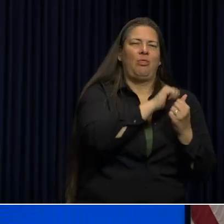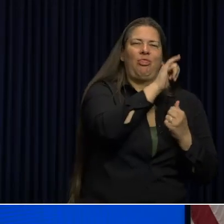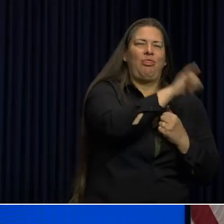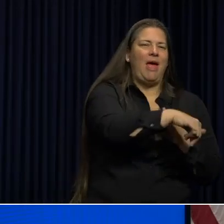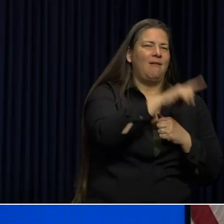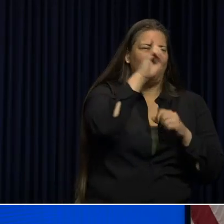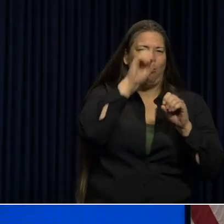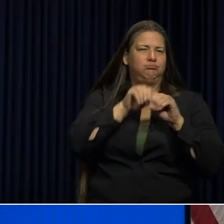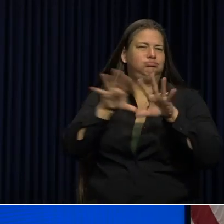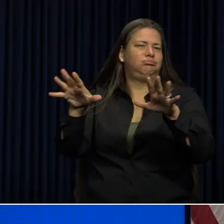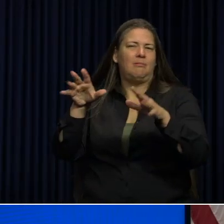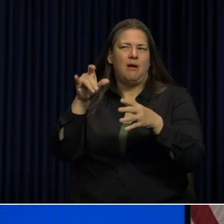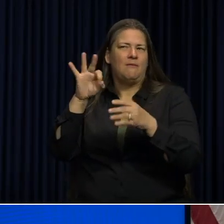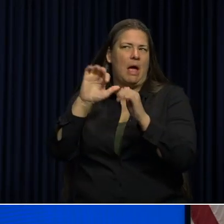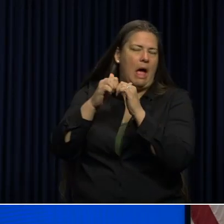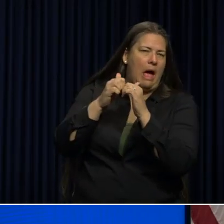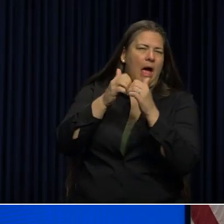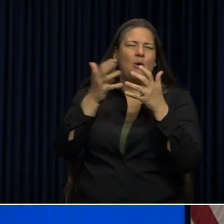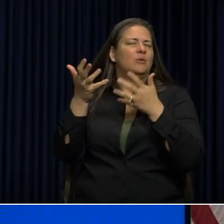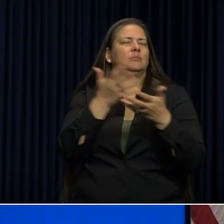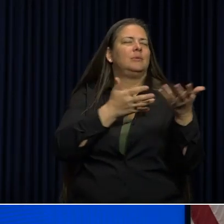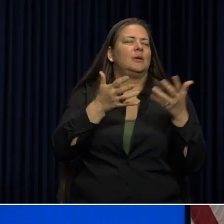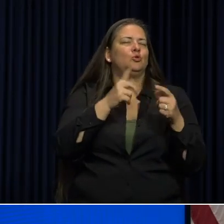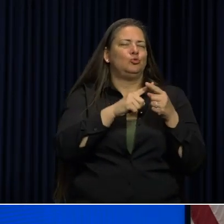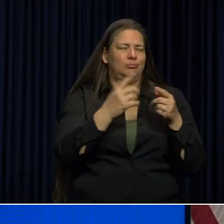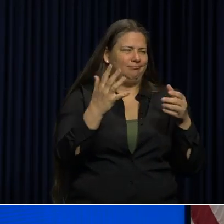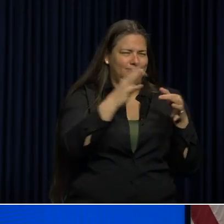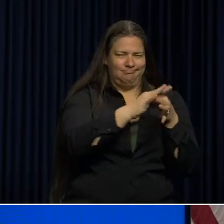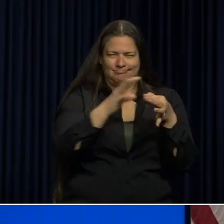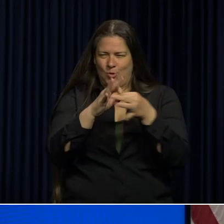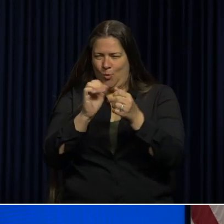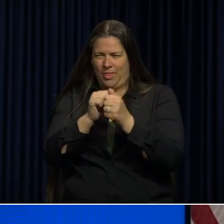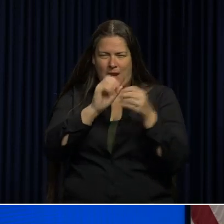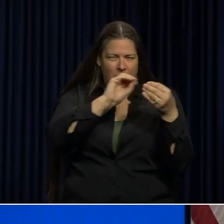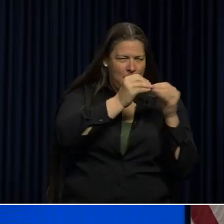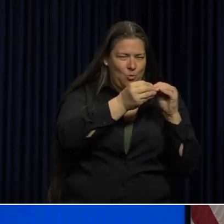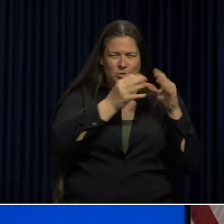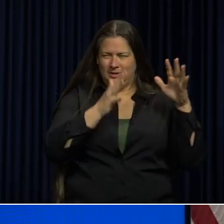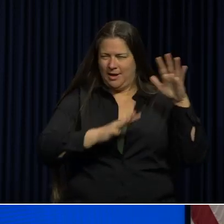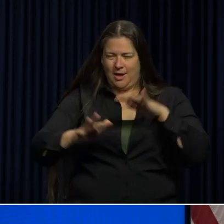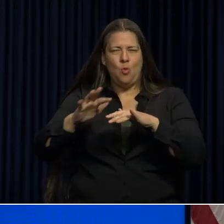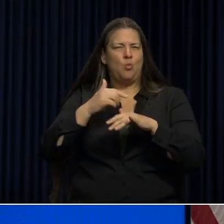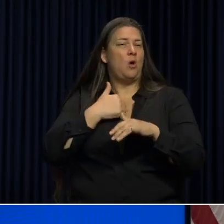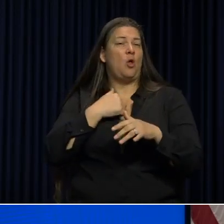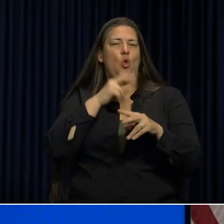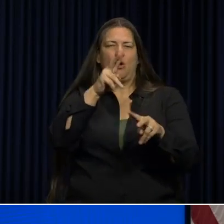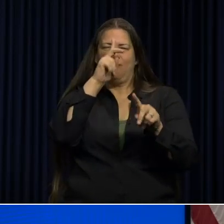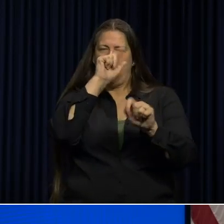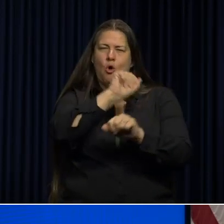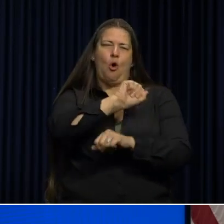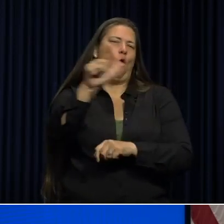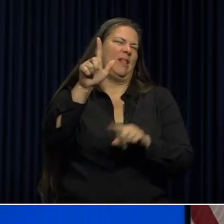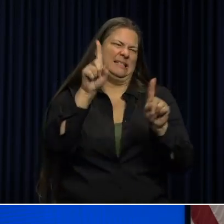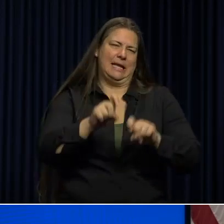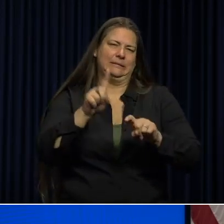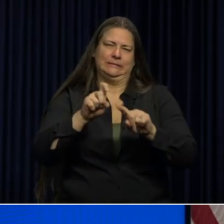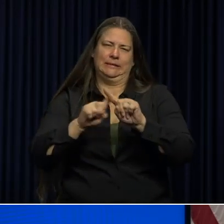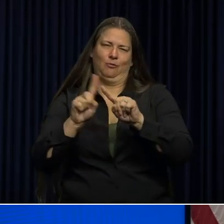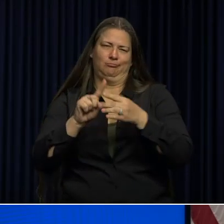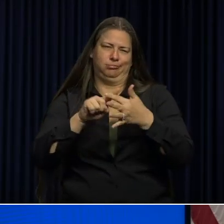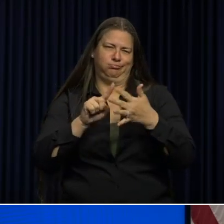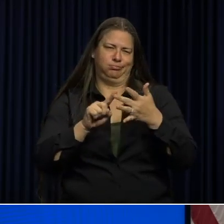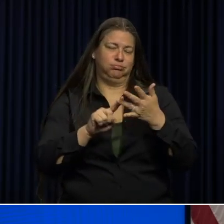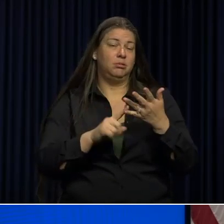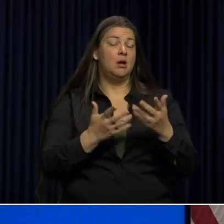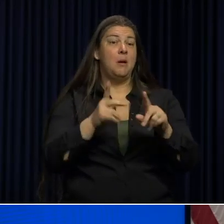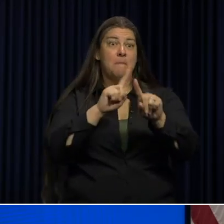the infection can be. But we are hoping for any and all forms of testing. Now, as we get more testing,